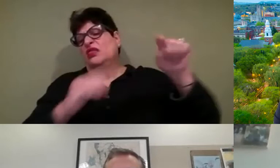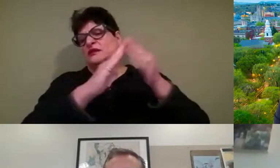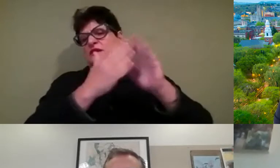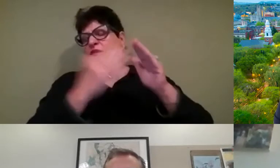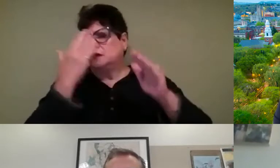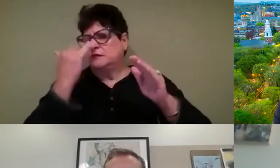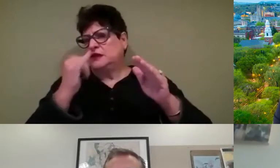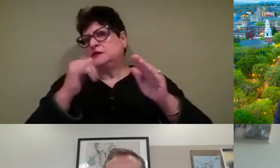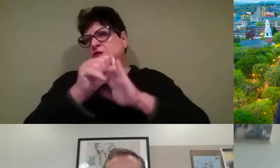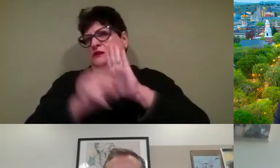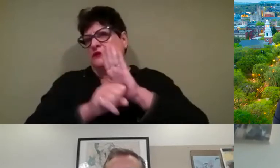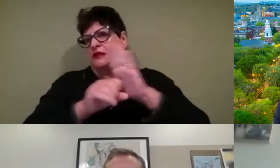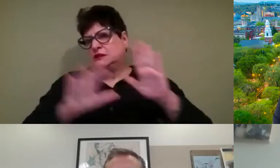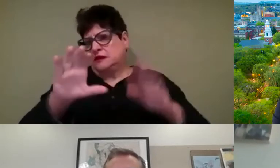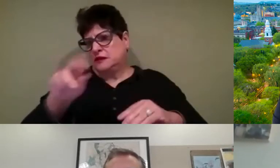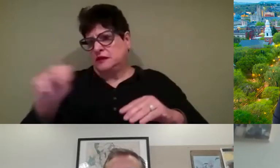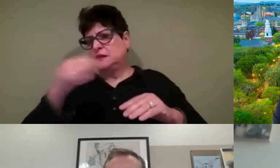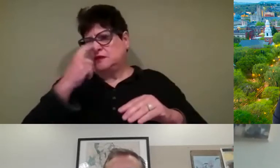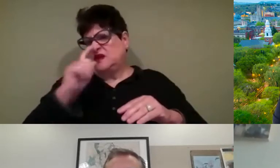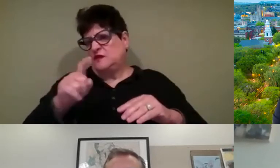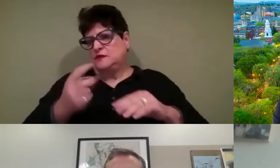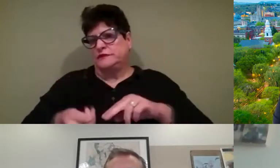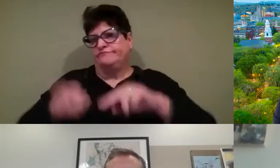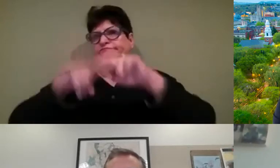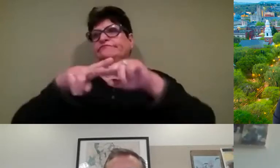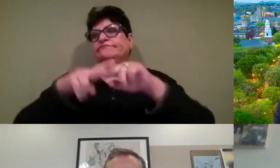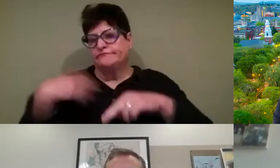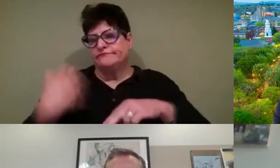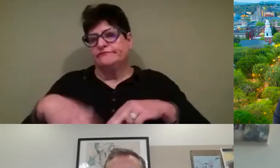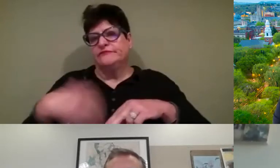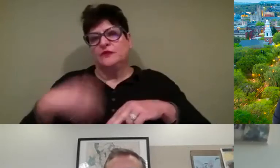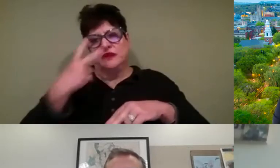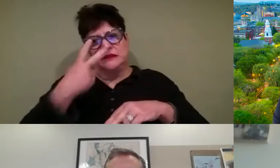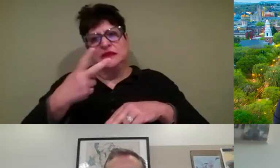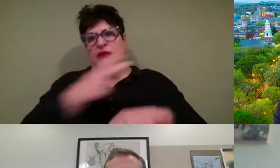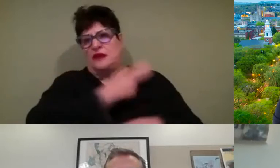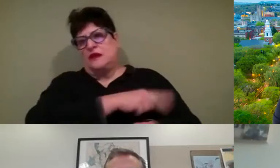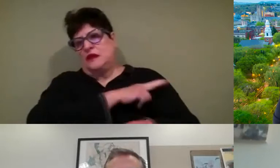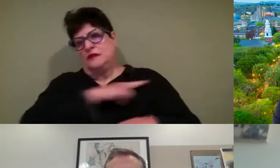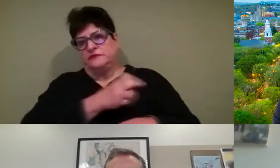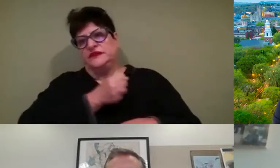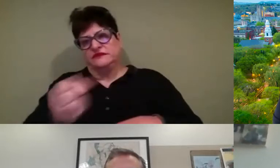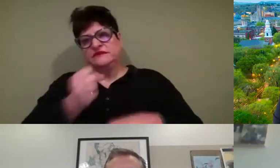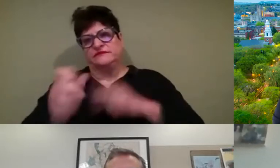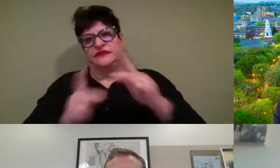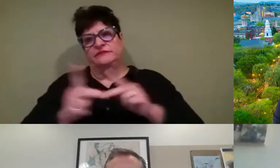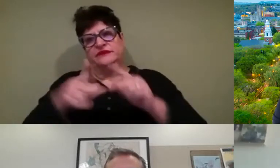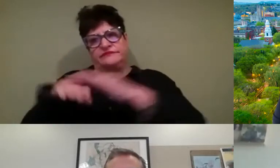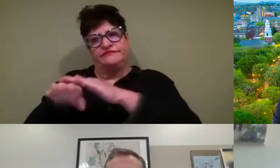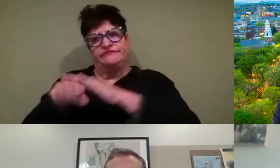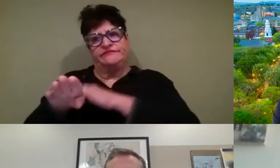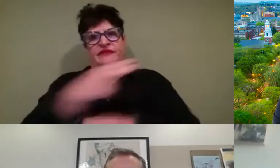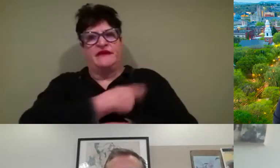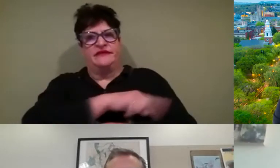seeing a jump, and we also seen an increase in hospitalization regarding inpatients with COVID-19.